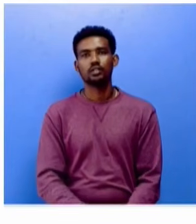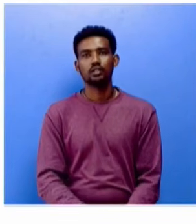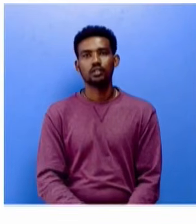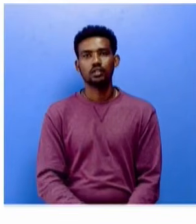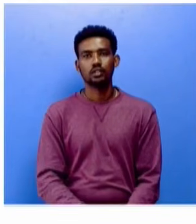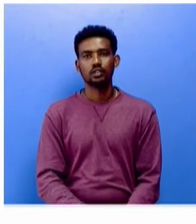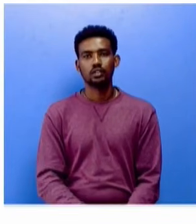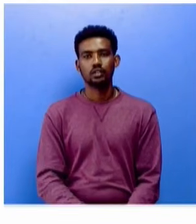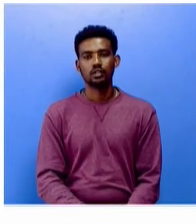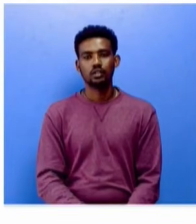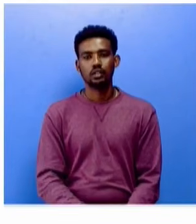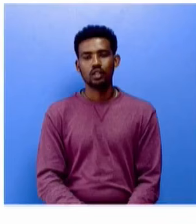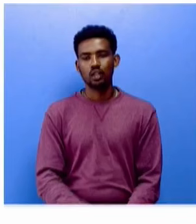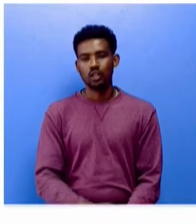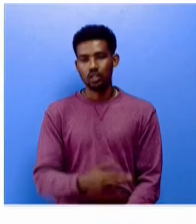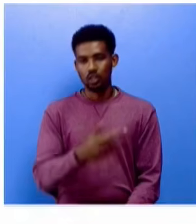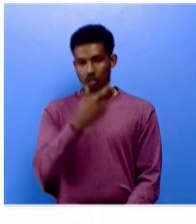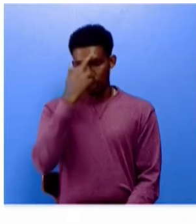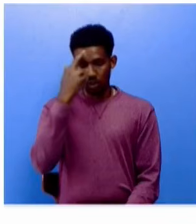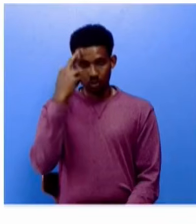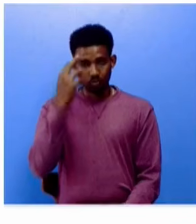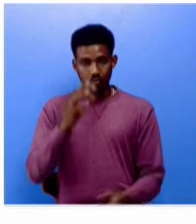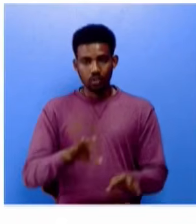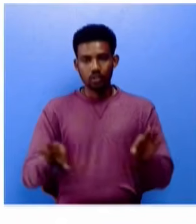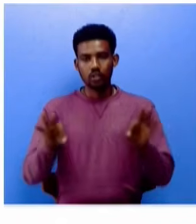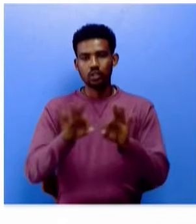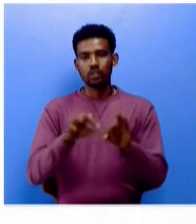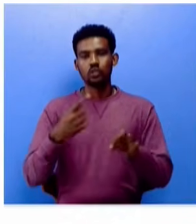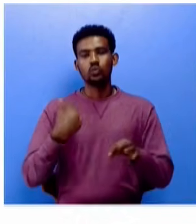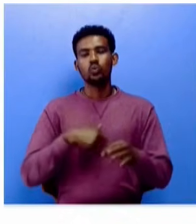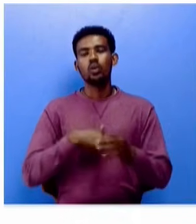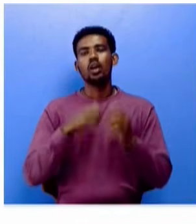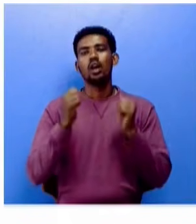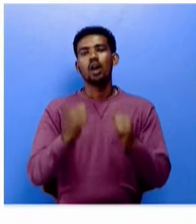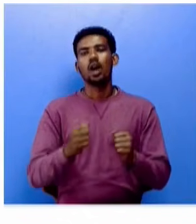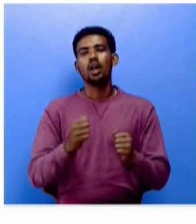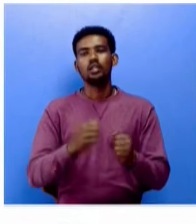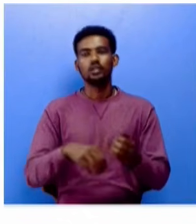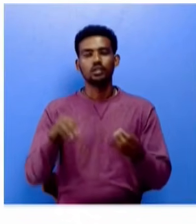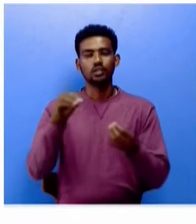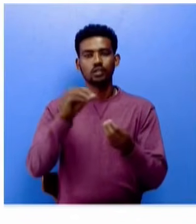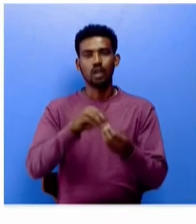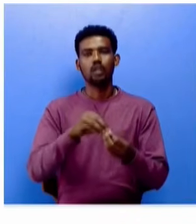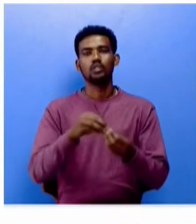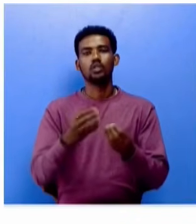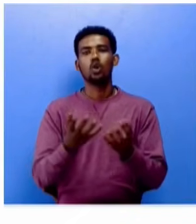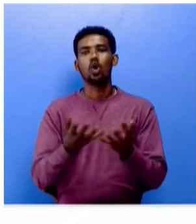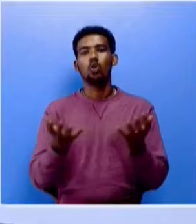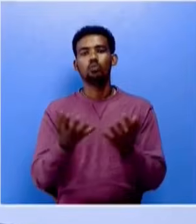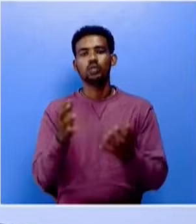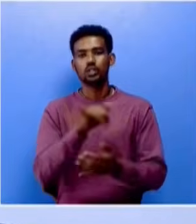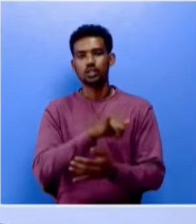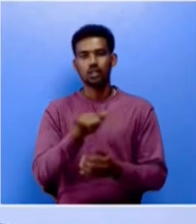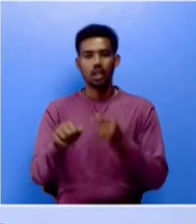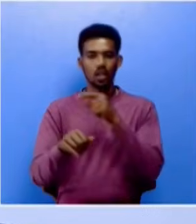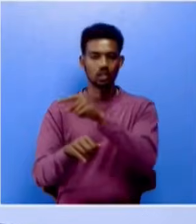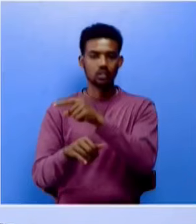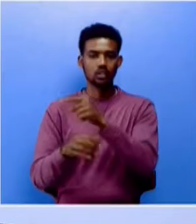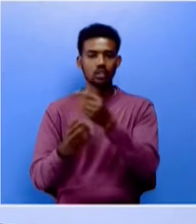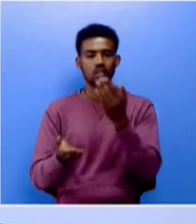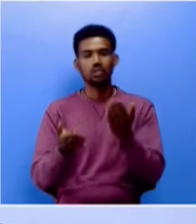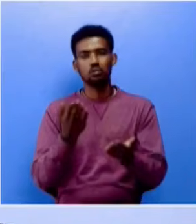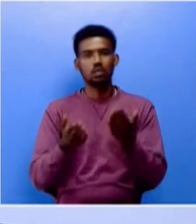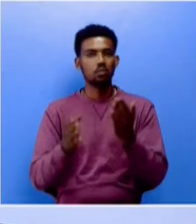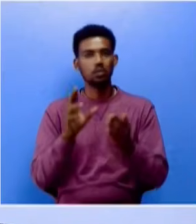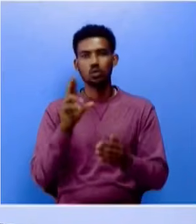clean here. So, if necessary, we can add just like objects like this. If it is not necessary, you